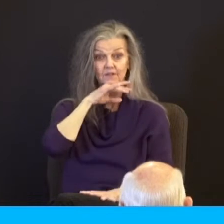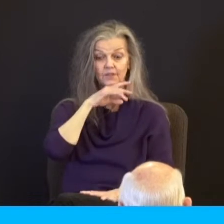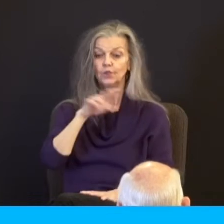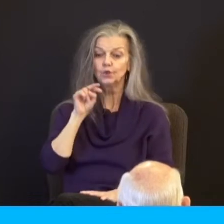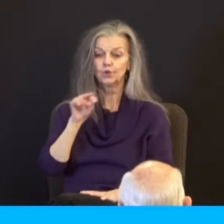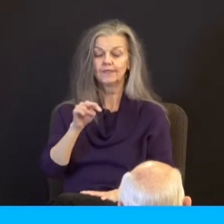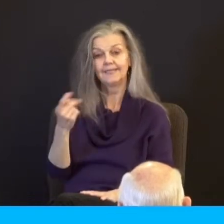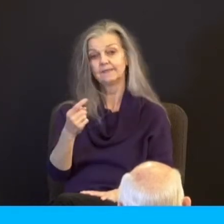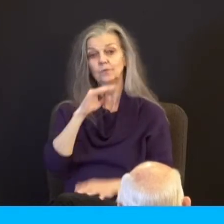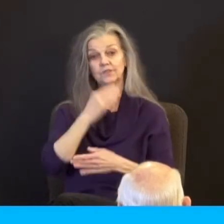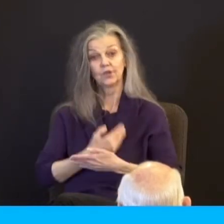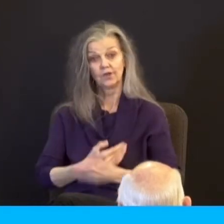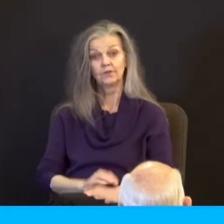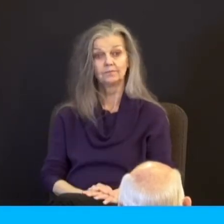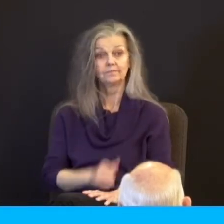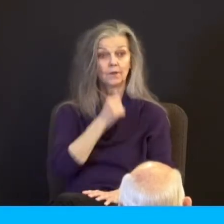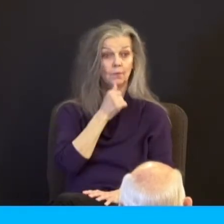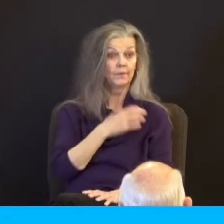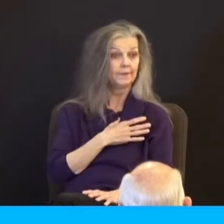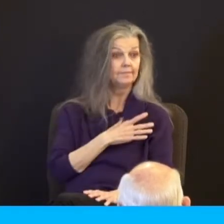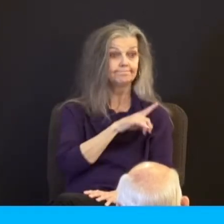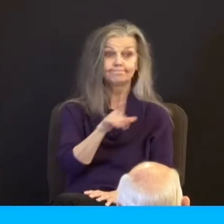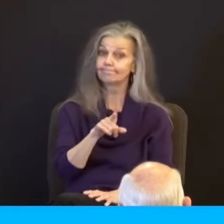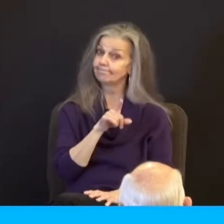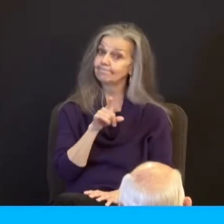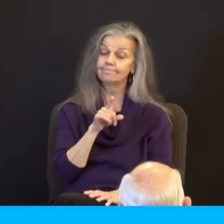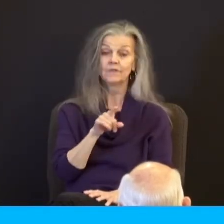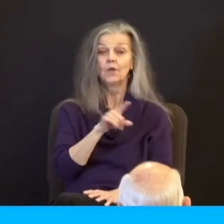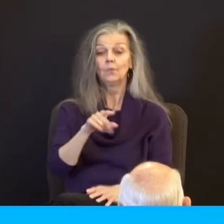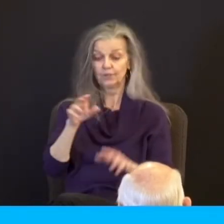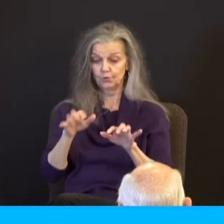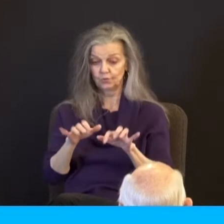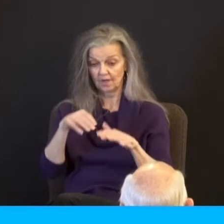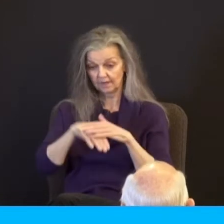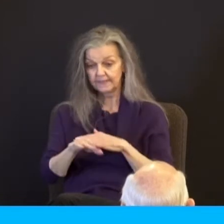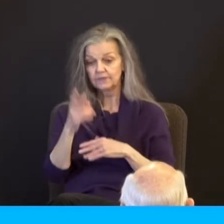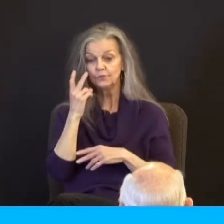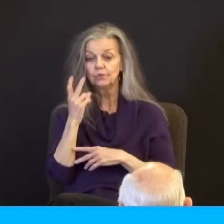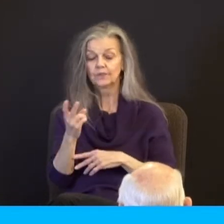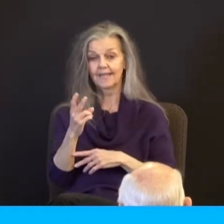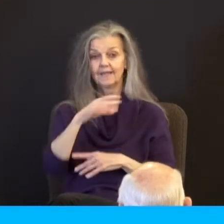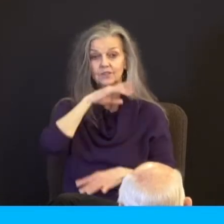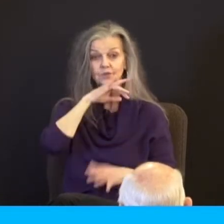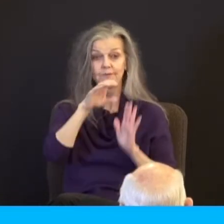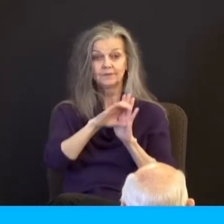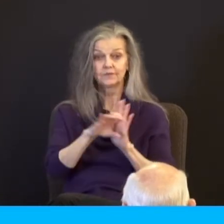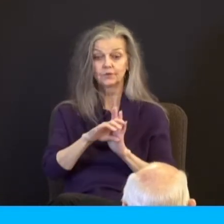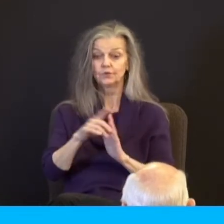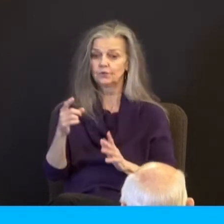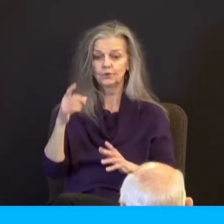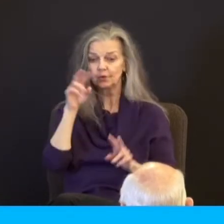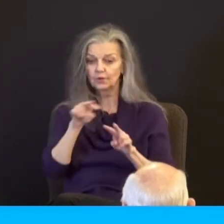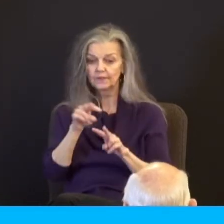ultimately. Ladies, I gotta say it because it's changing. When you log in and look at pornography, you're looking at somebody's son